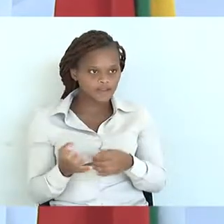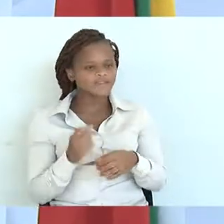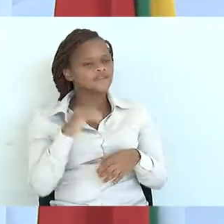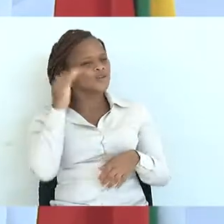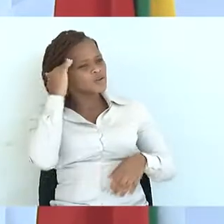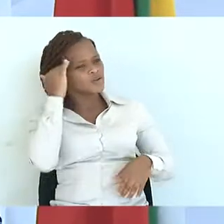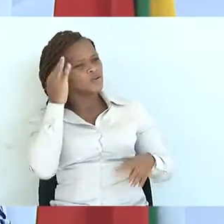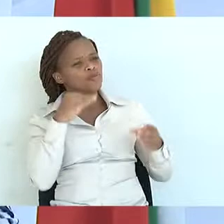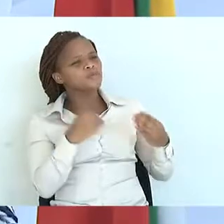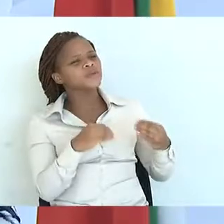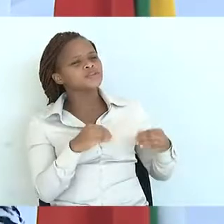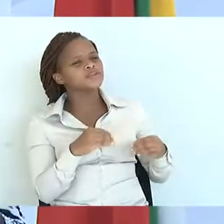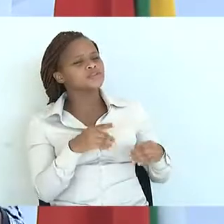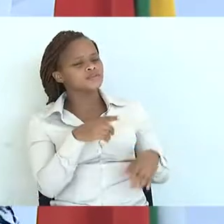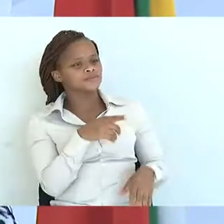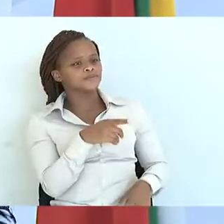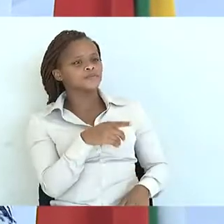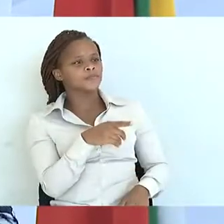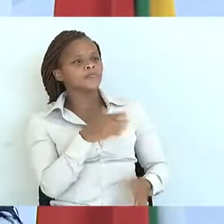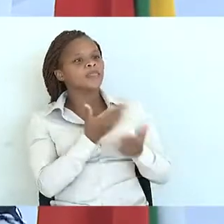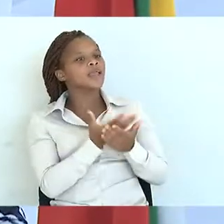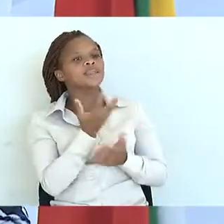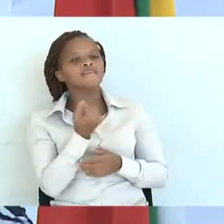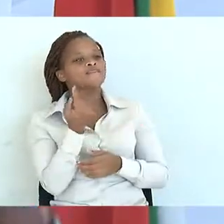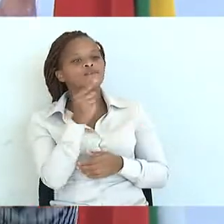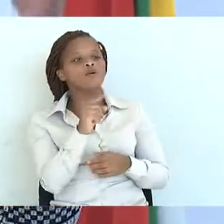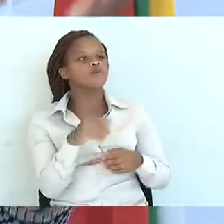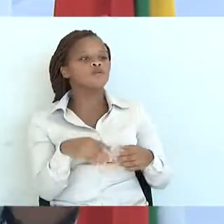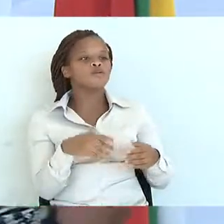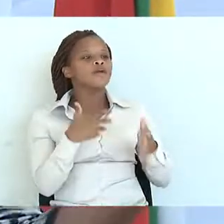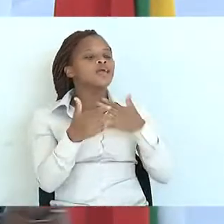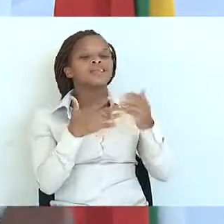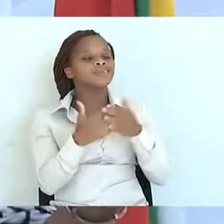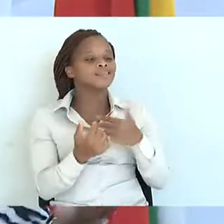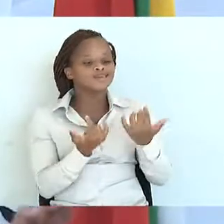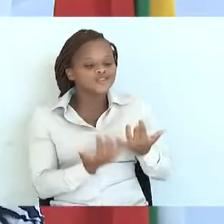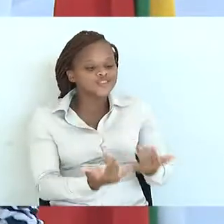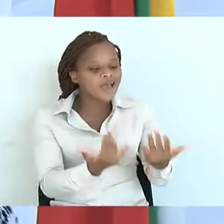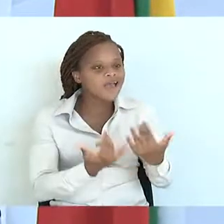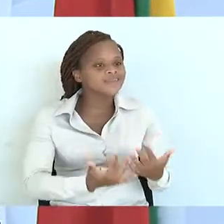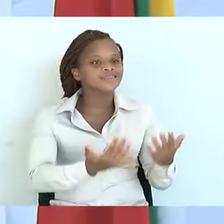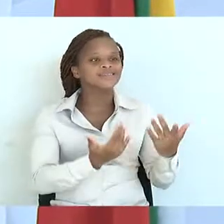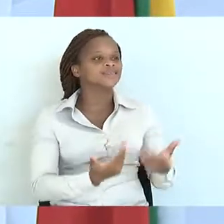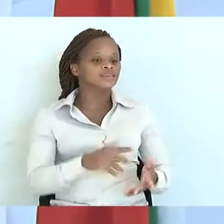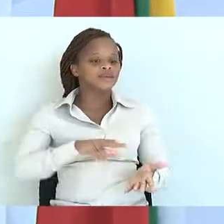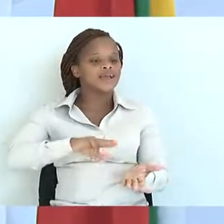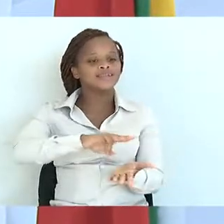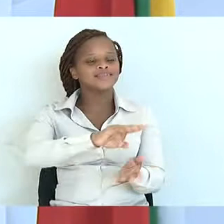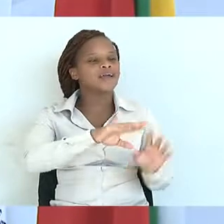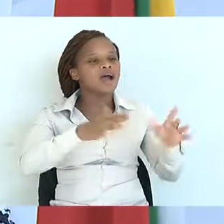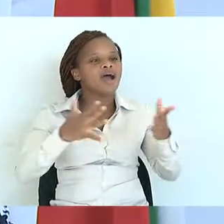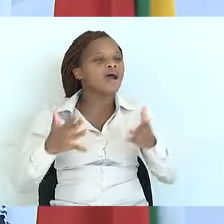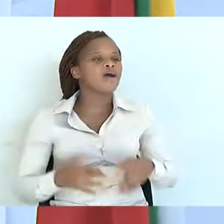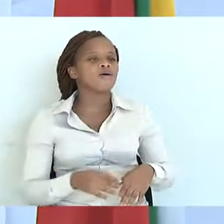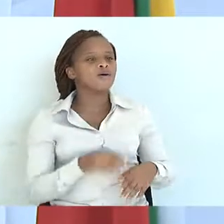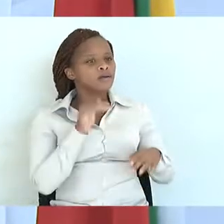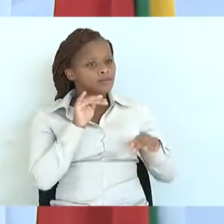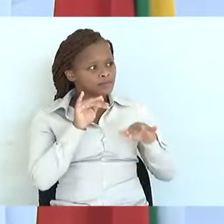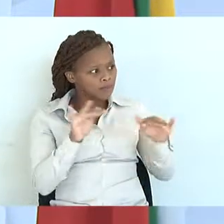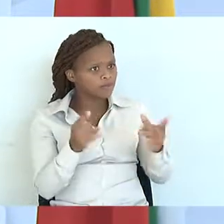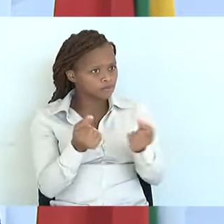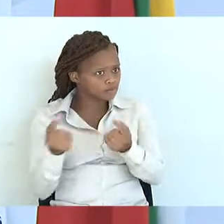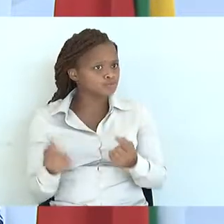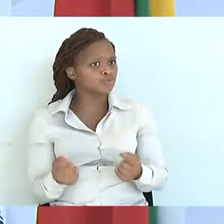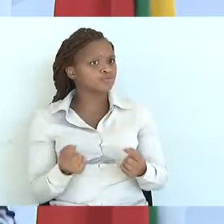kungaba na cooperative yokusika utshani nokukhatha imithi. Abantu bayenza imali ngale nto le but uthola